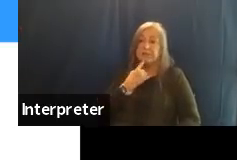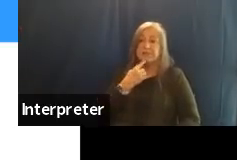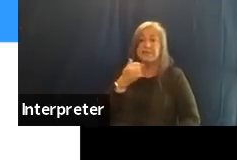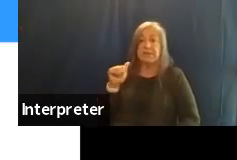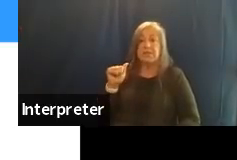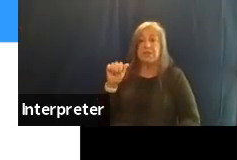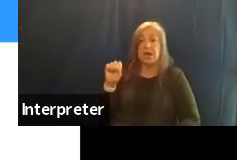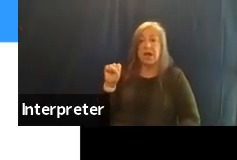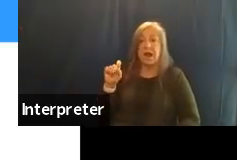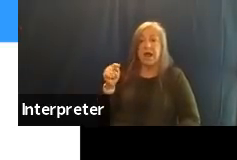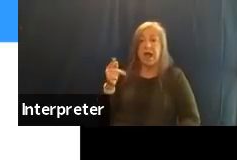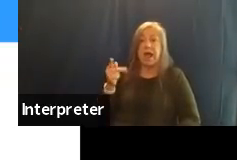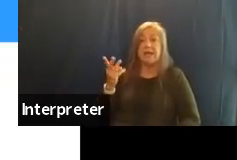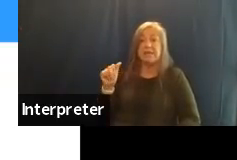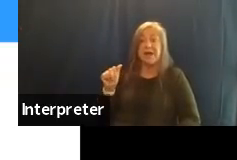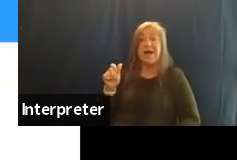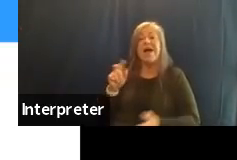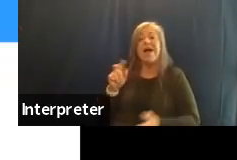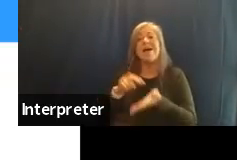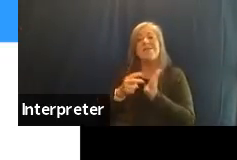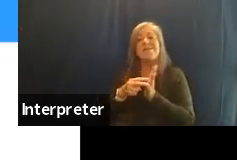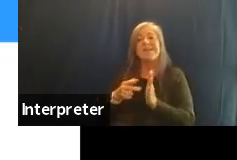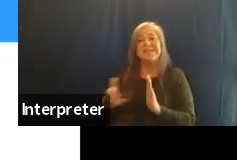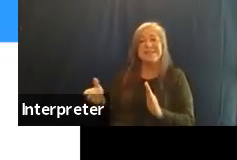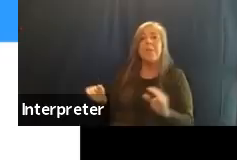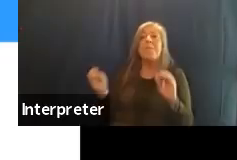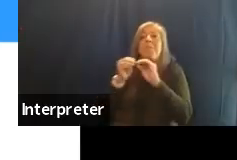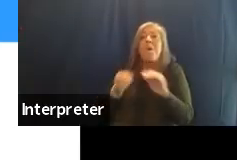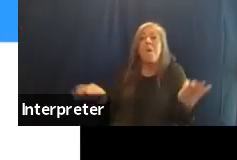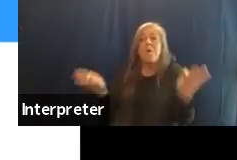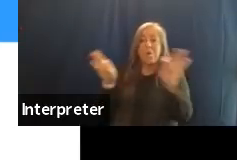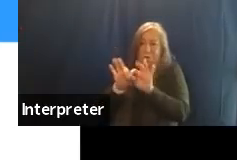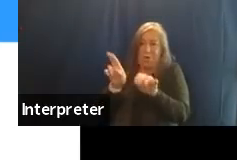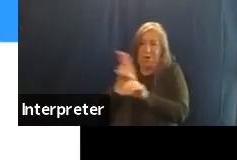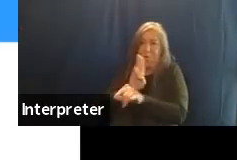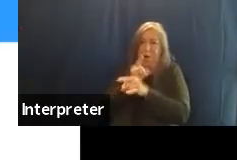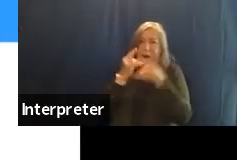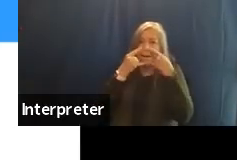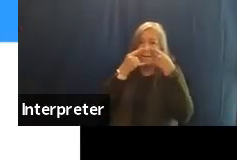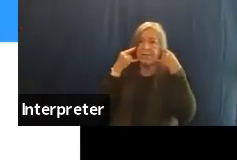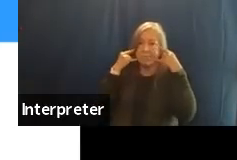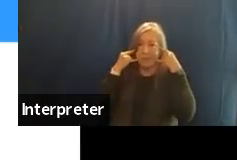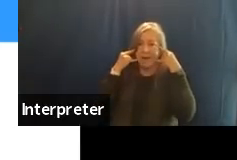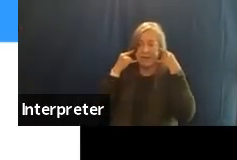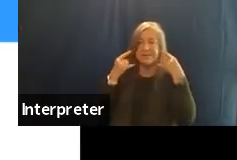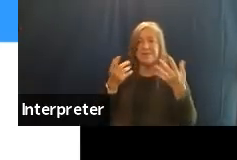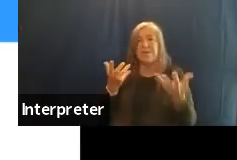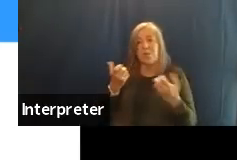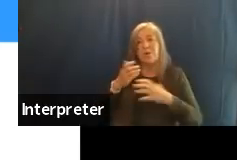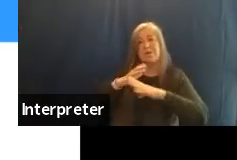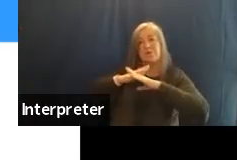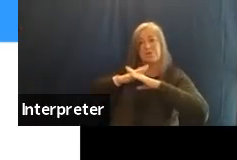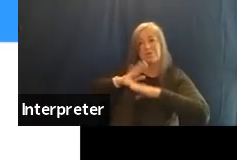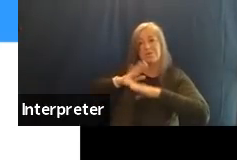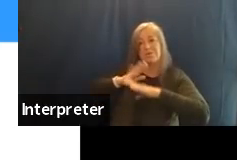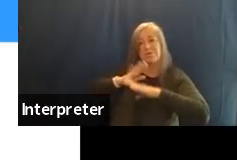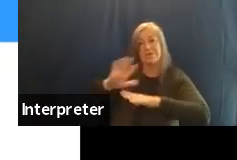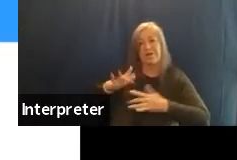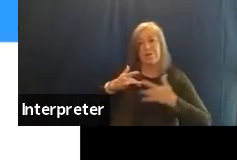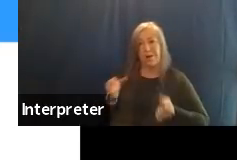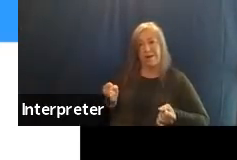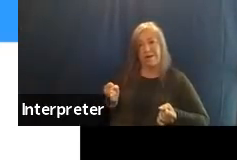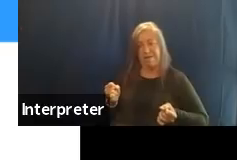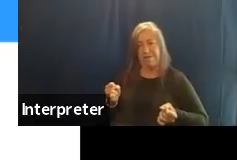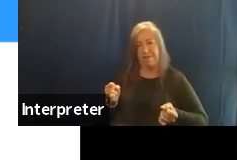work. So if I'm a teacher and I'm in my classroom on a Teams meeting with my students and my door